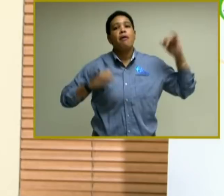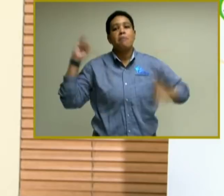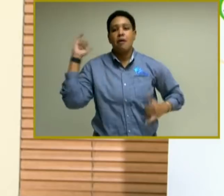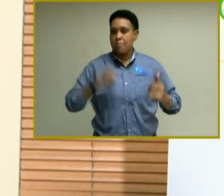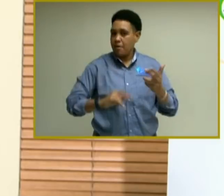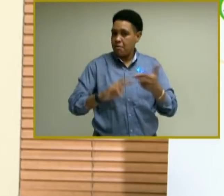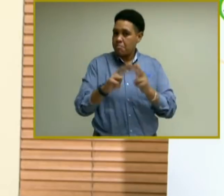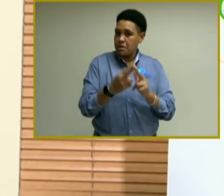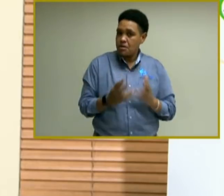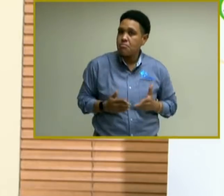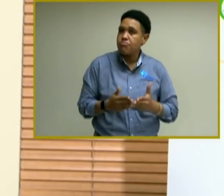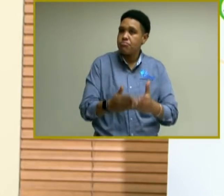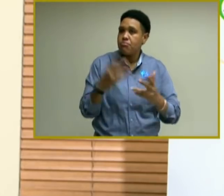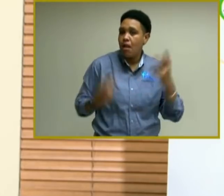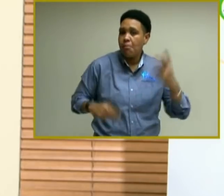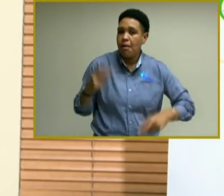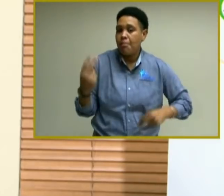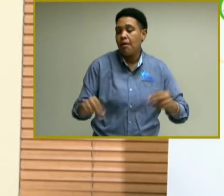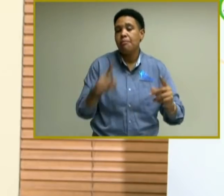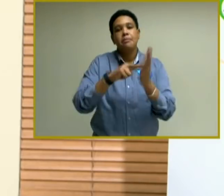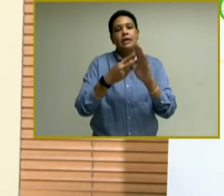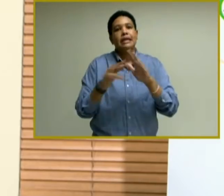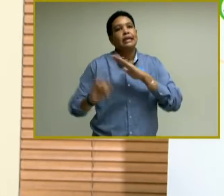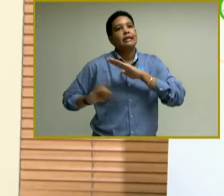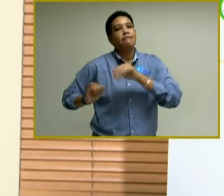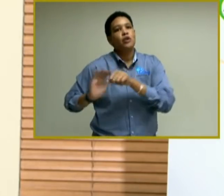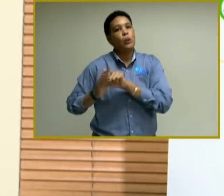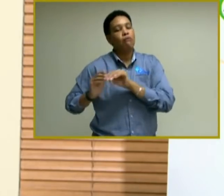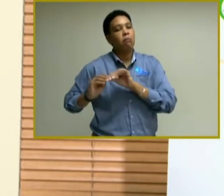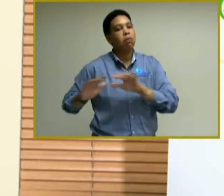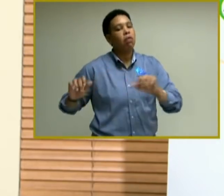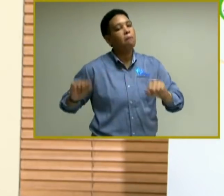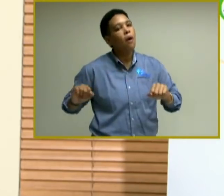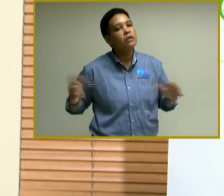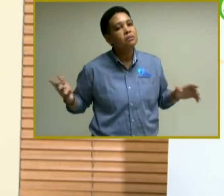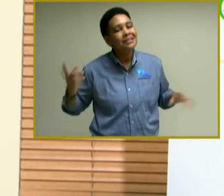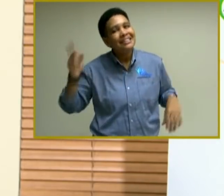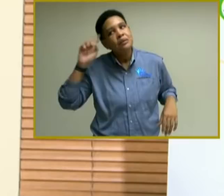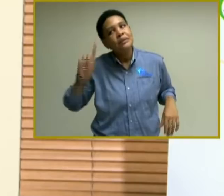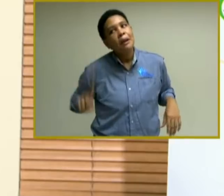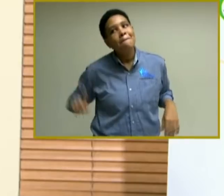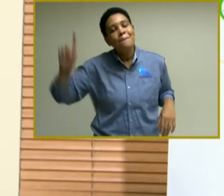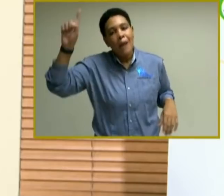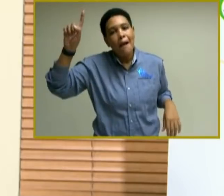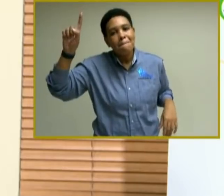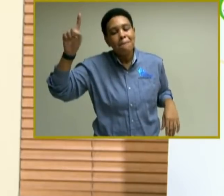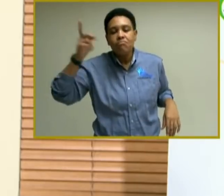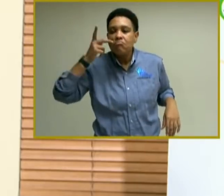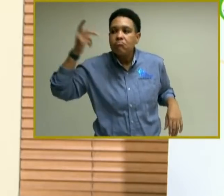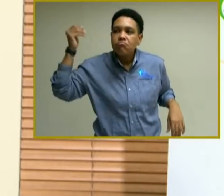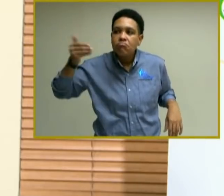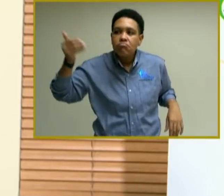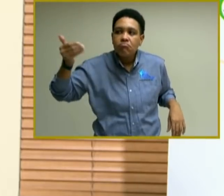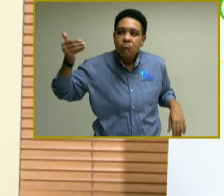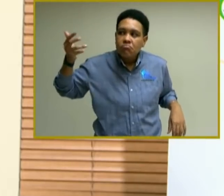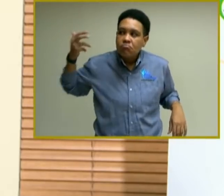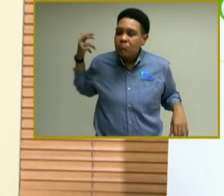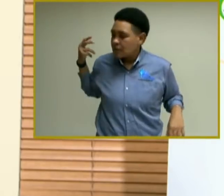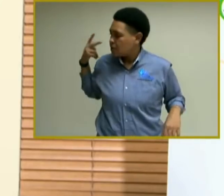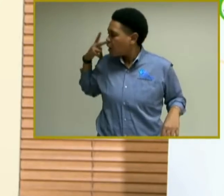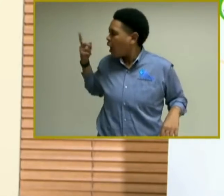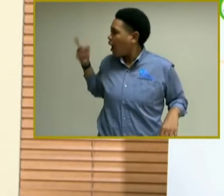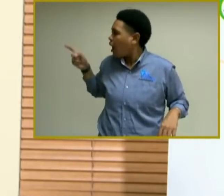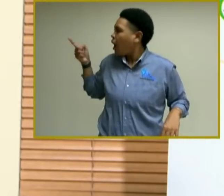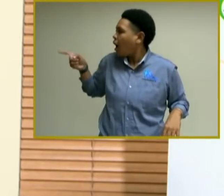the probability of an increase in infection also will go up. And we have seen that happen in the past.